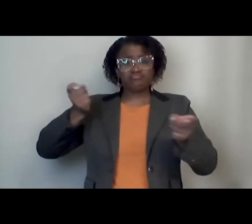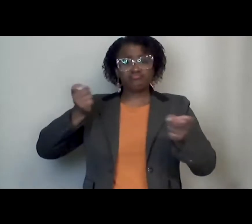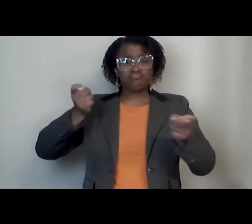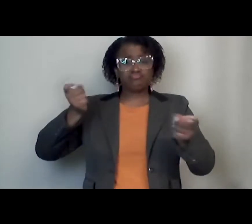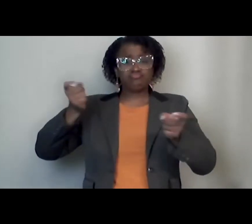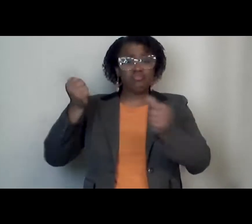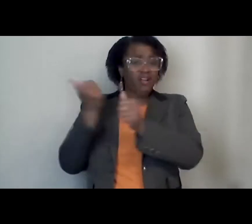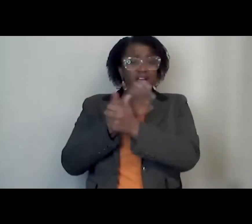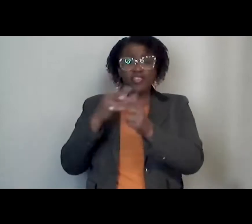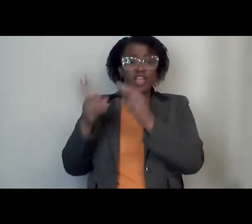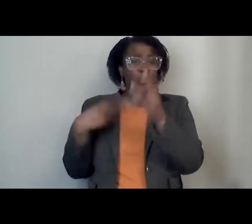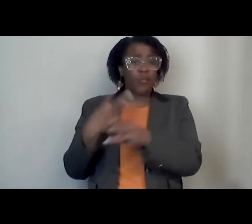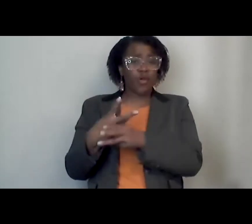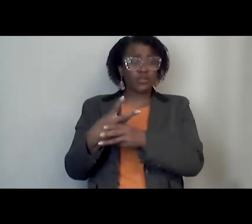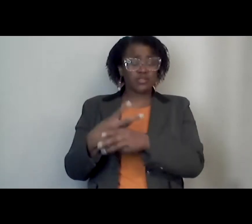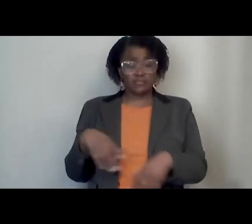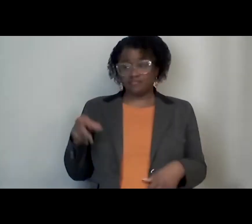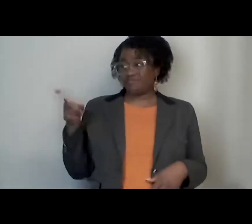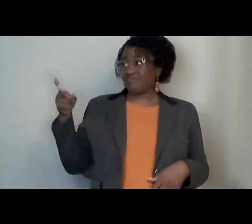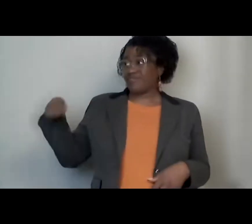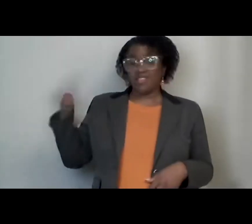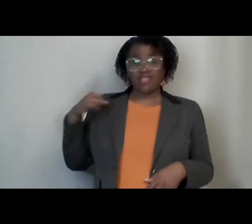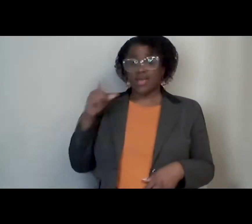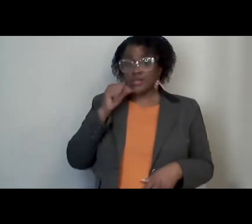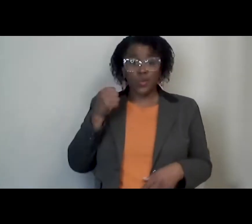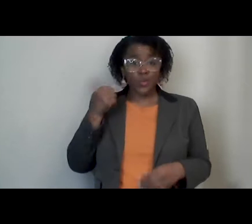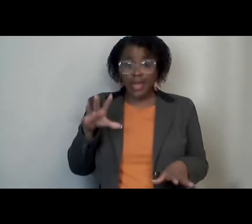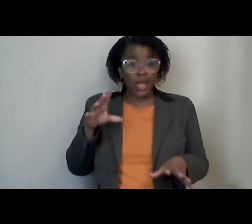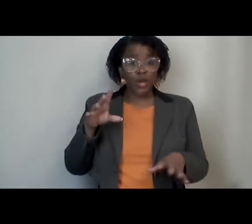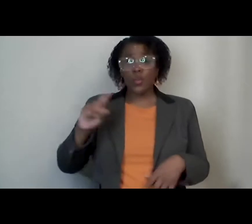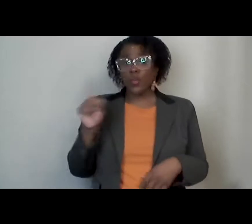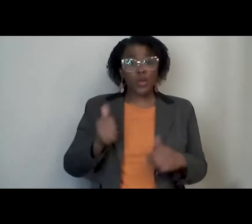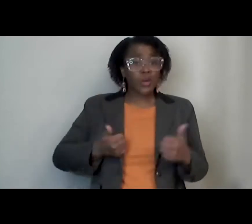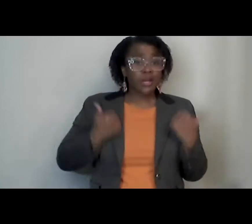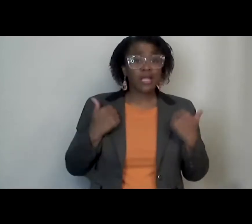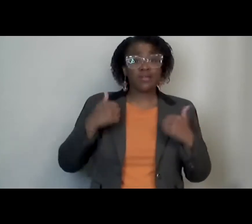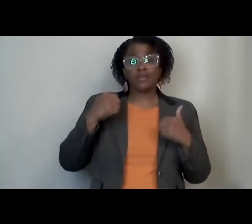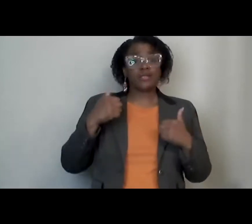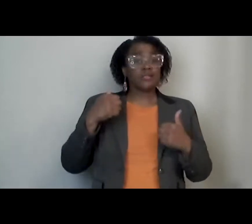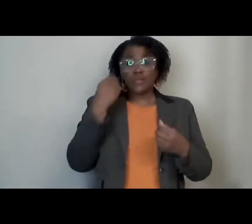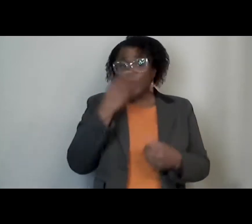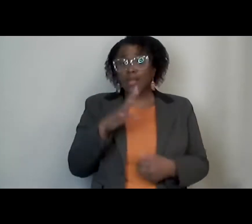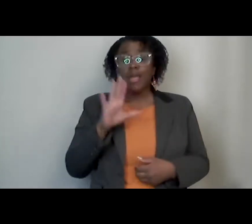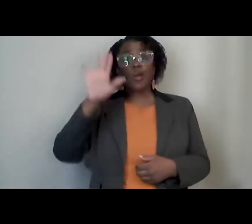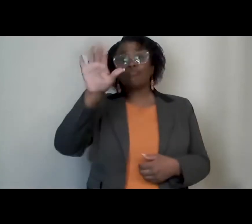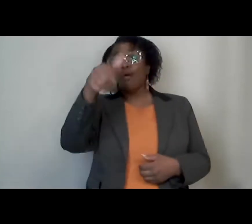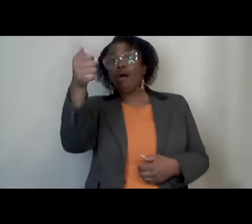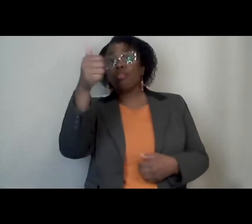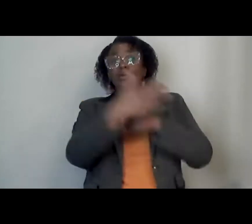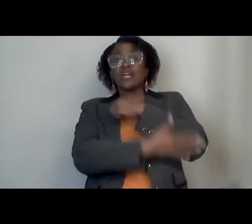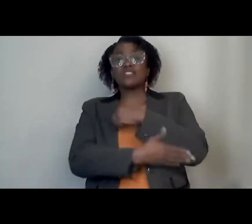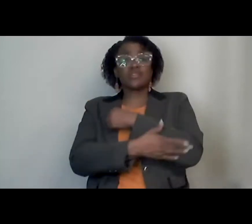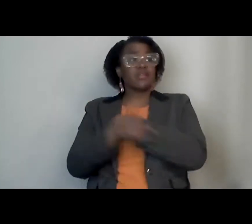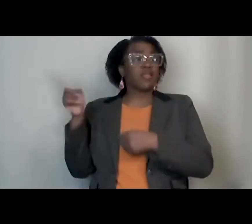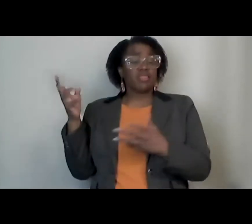world. Capital itself knows no borders. And so our solidarity also needs to transcend all of these